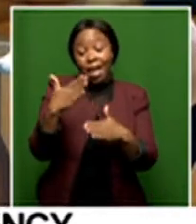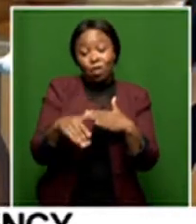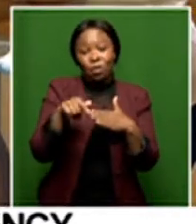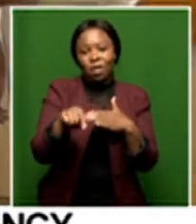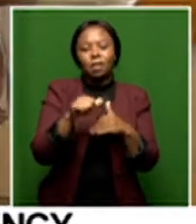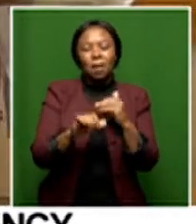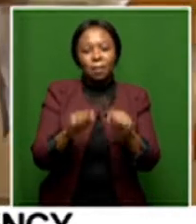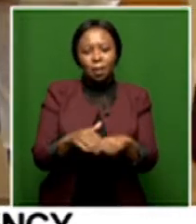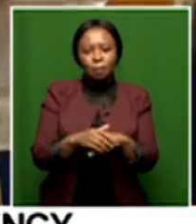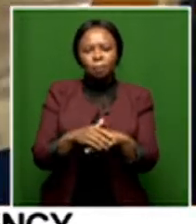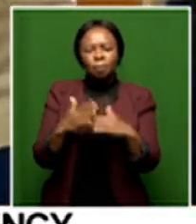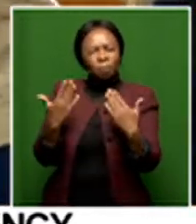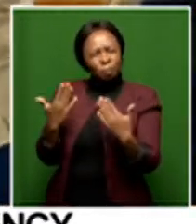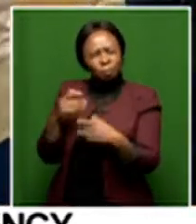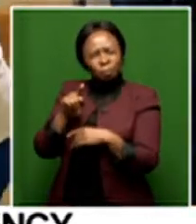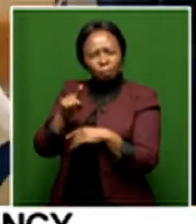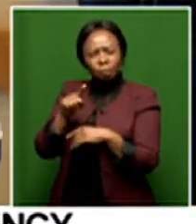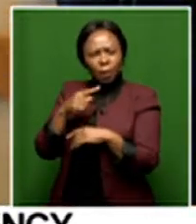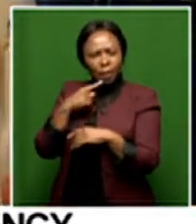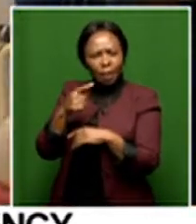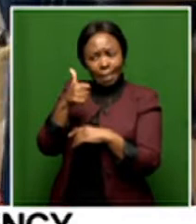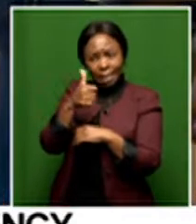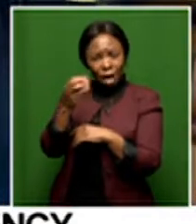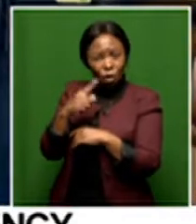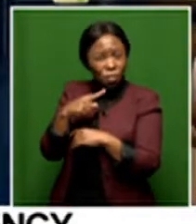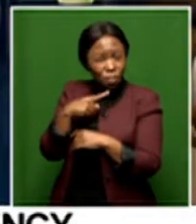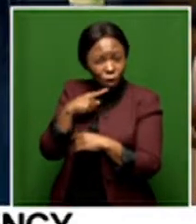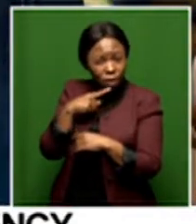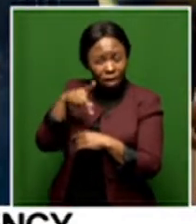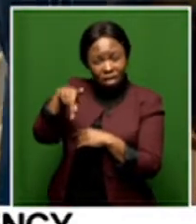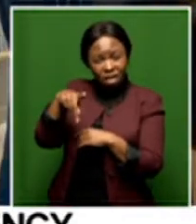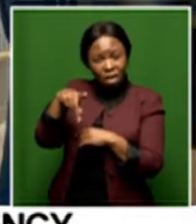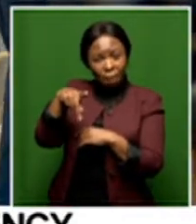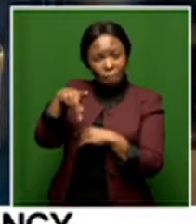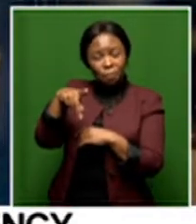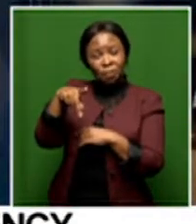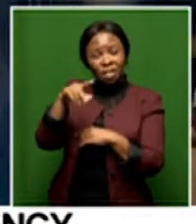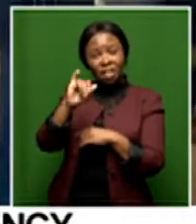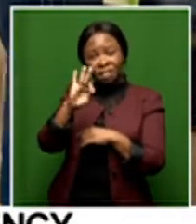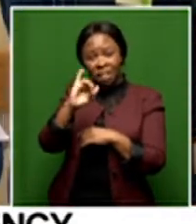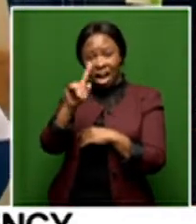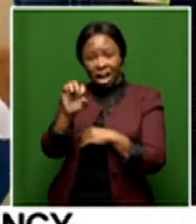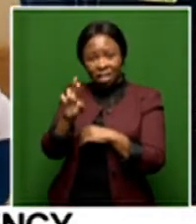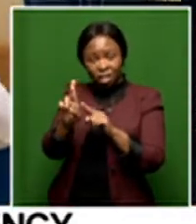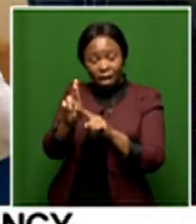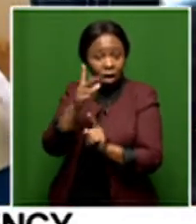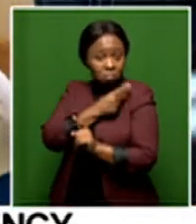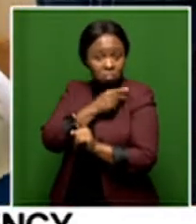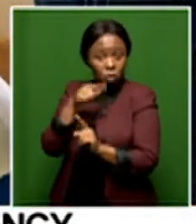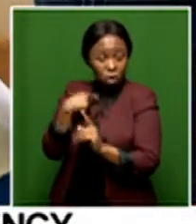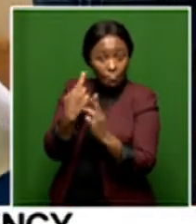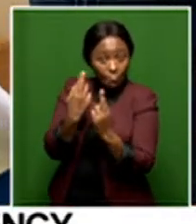that would be, just to recap, that's the 600,000 Pfizer vaccines that we are hoping to receive, and that is